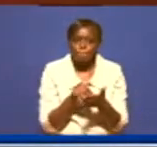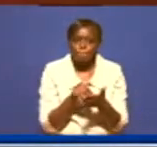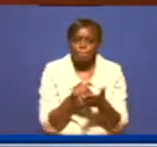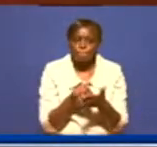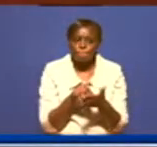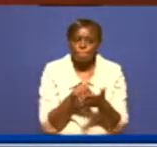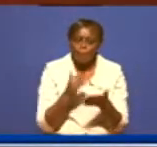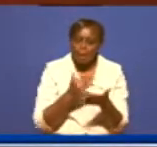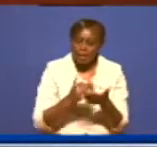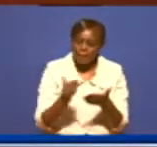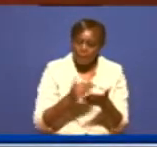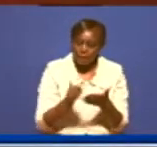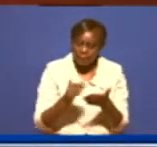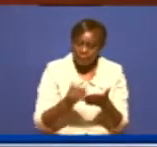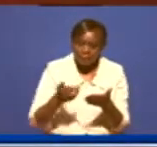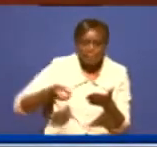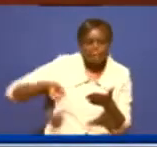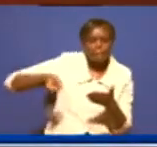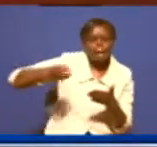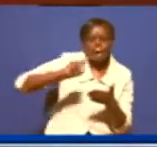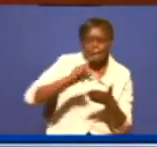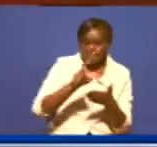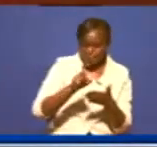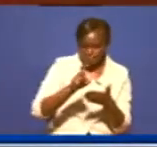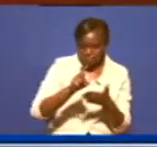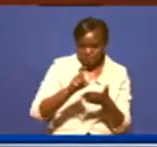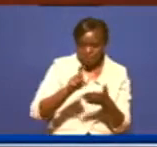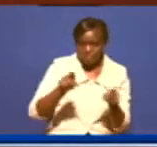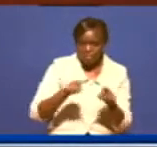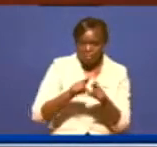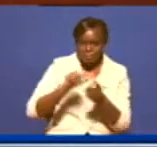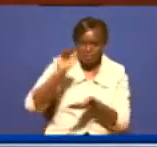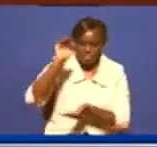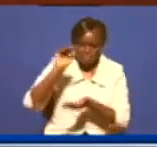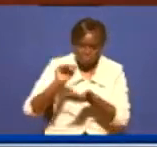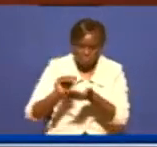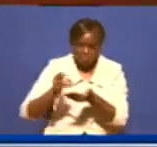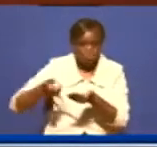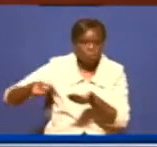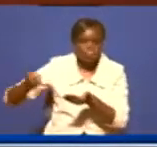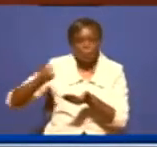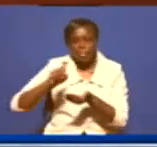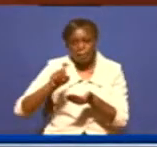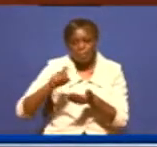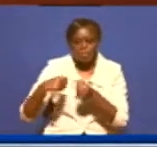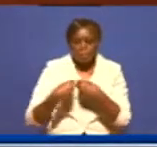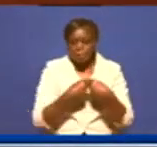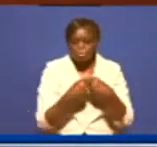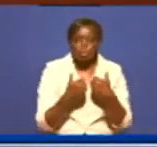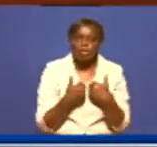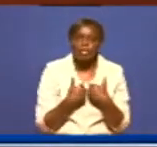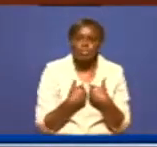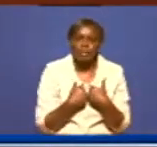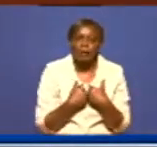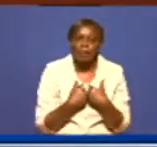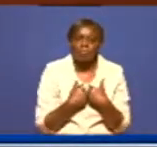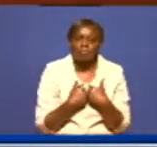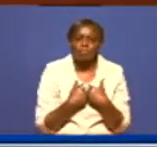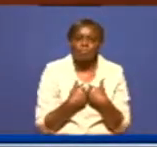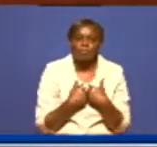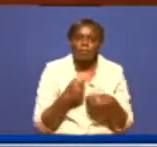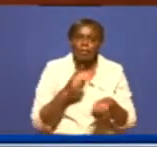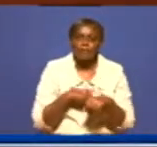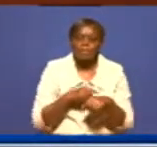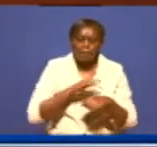rent increment and the issue of reduction of rent increment. I think this became a challenge, Madam Speaker, especially during the